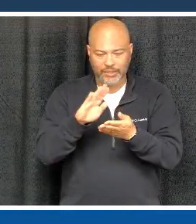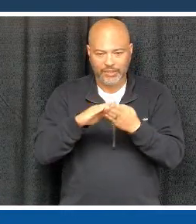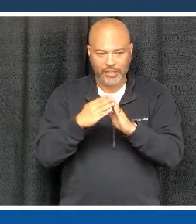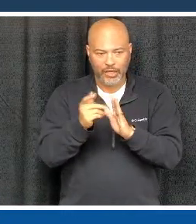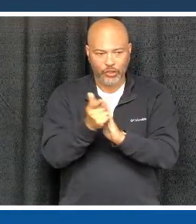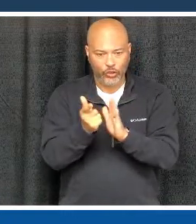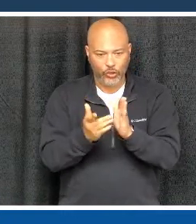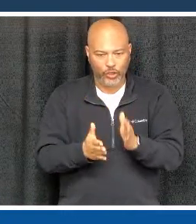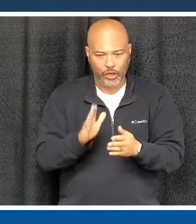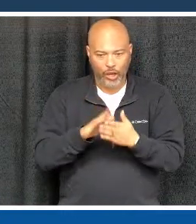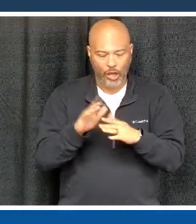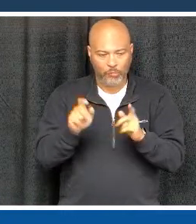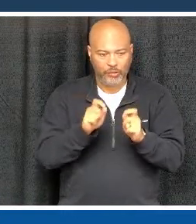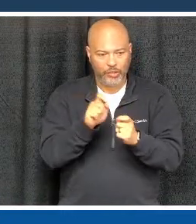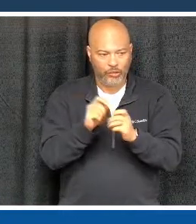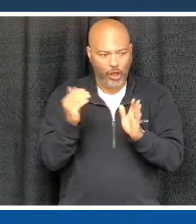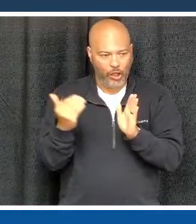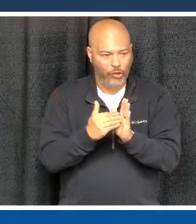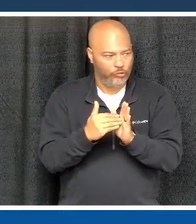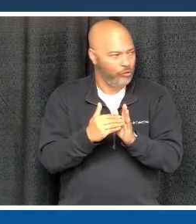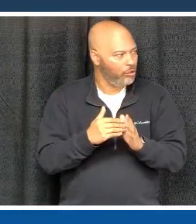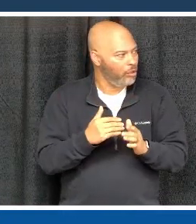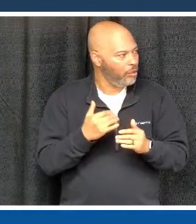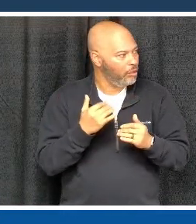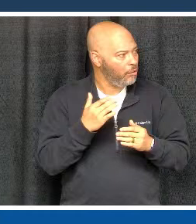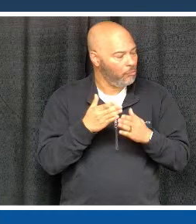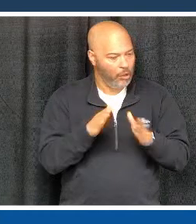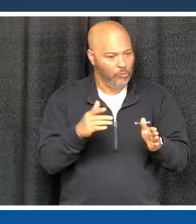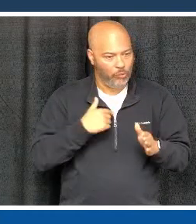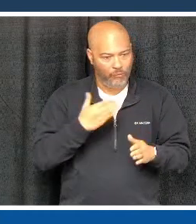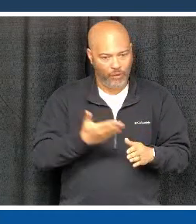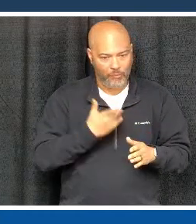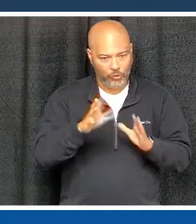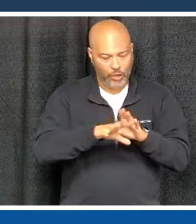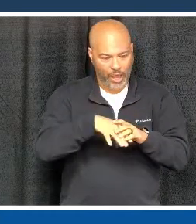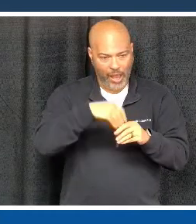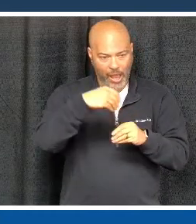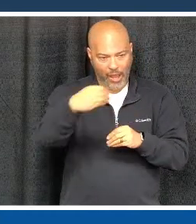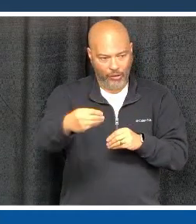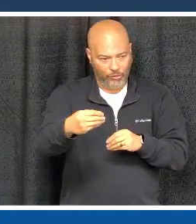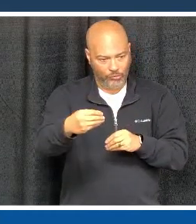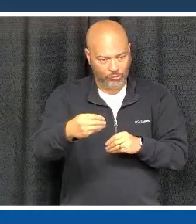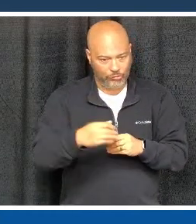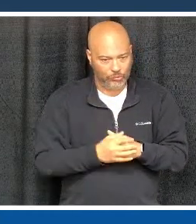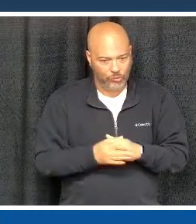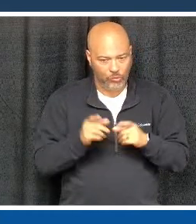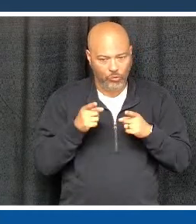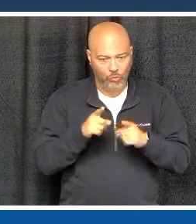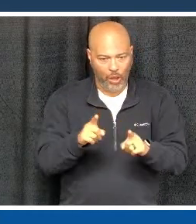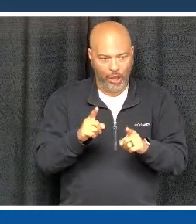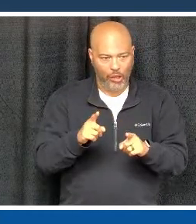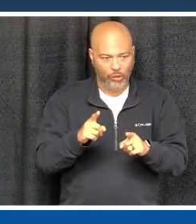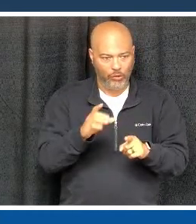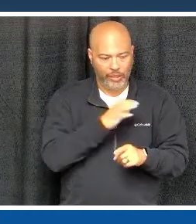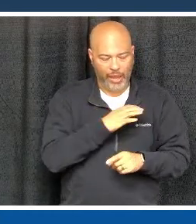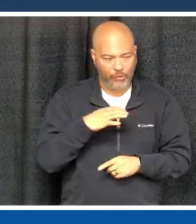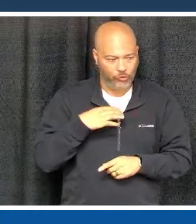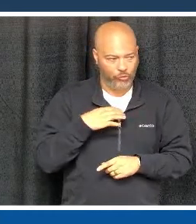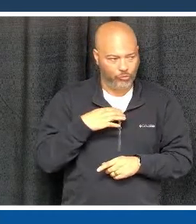on a particular lawsuit. So, ladies and gentlemen of the public, we'll invite you to step outside while the